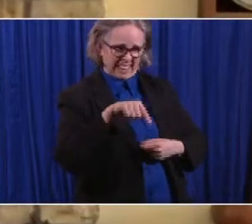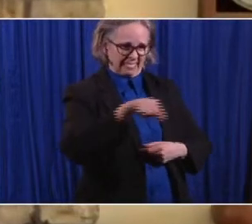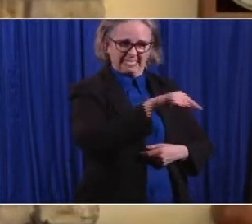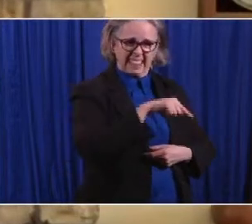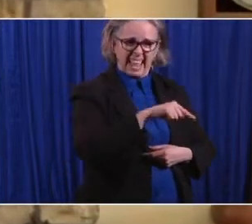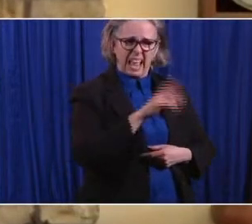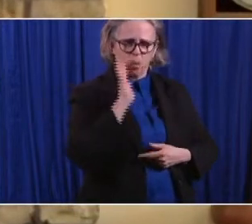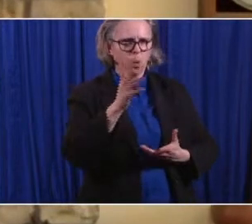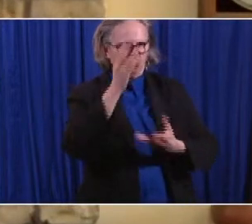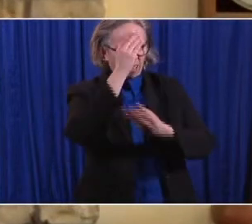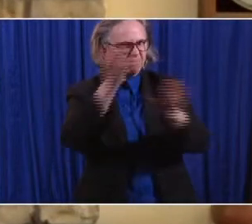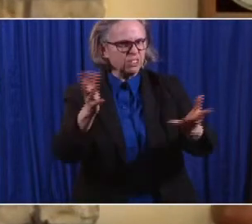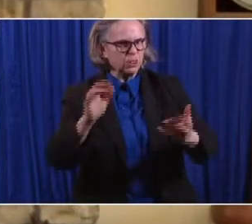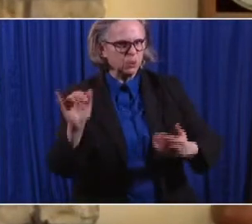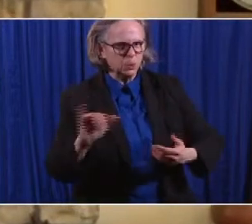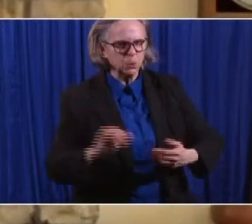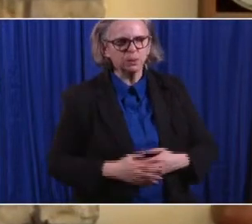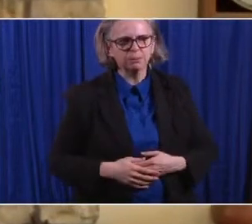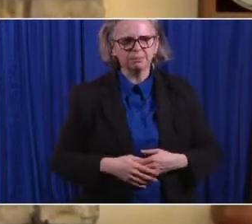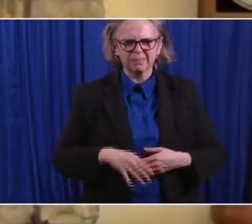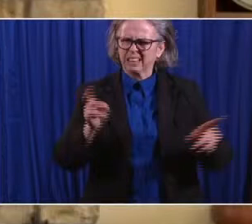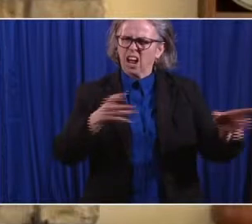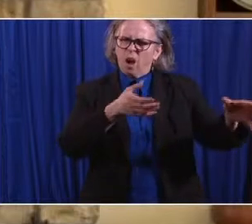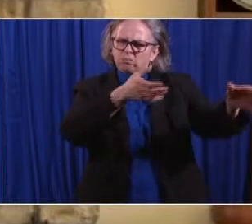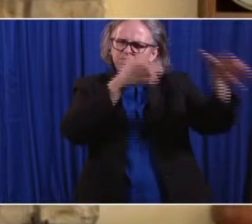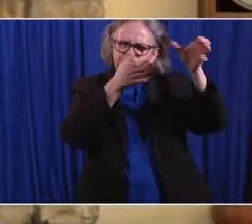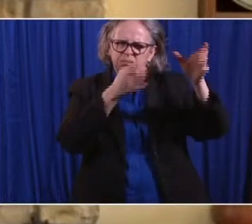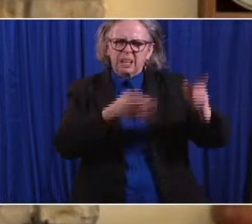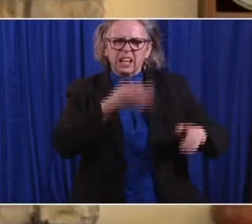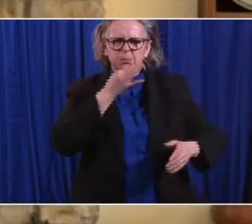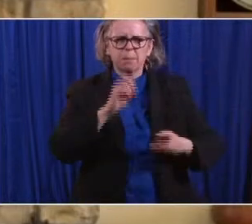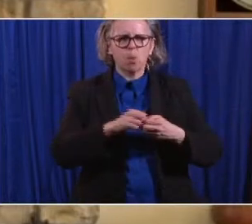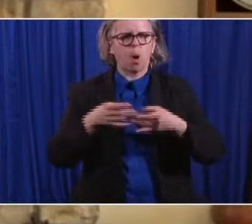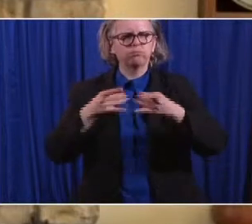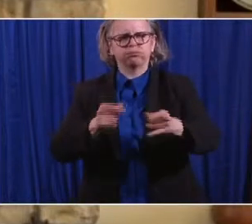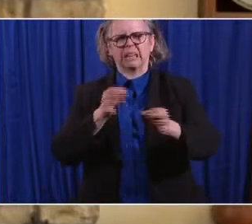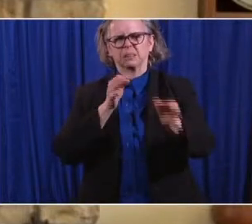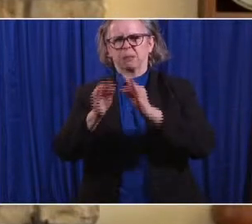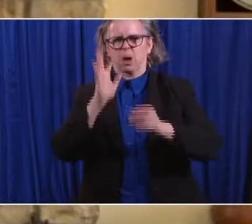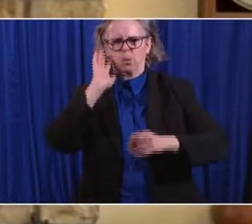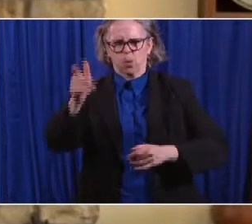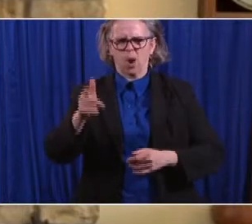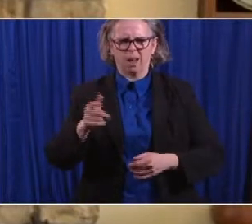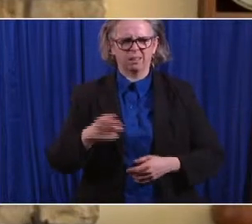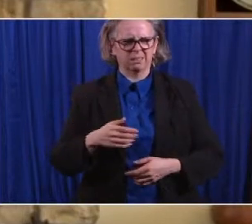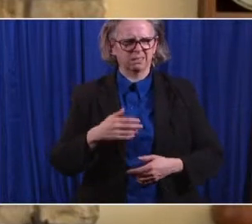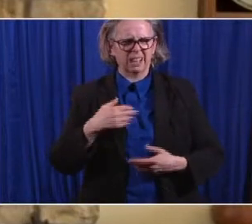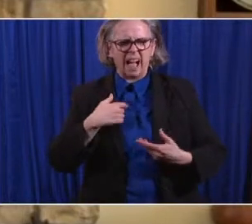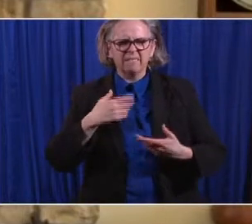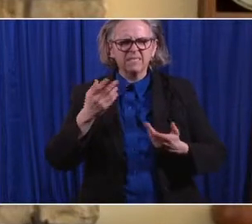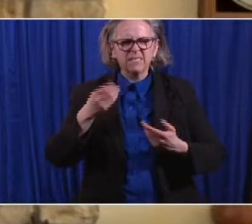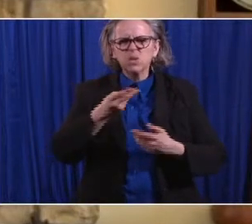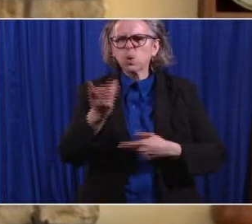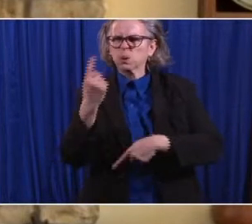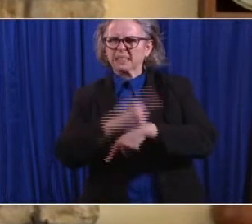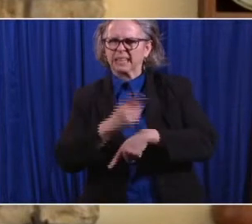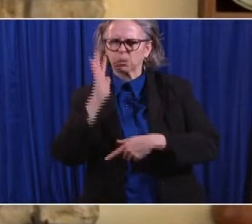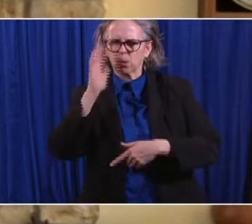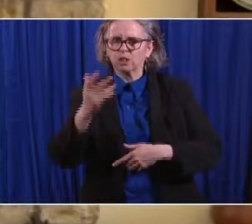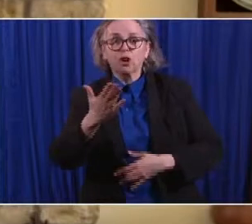because they can certainly talk more in depth. And so we'll have that information for you within the next few days. It's a very good question.